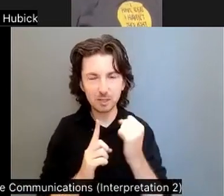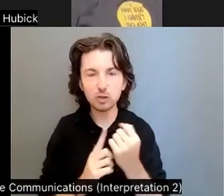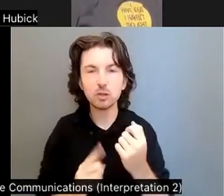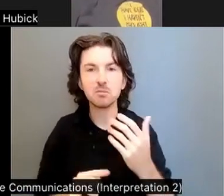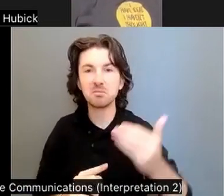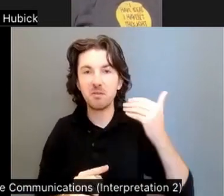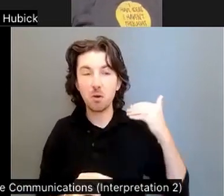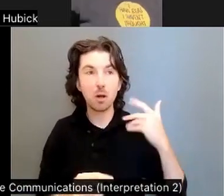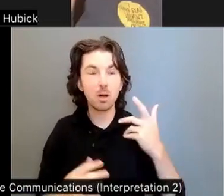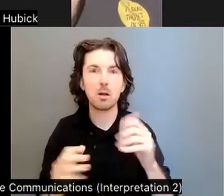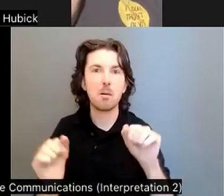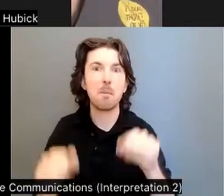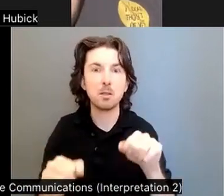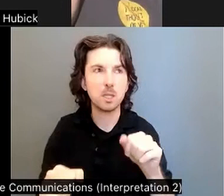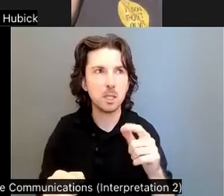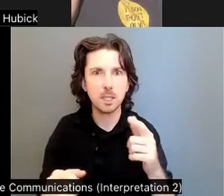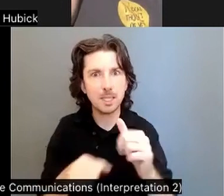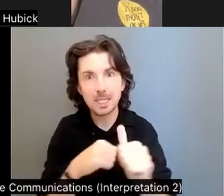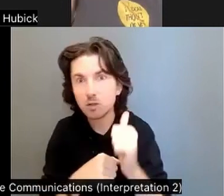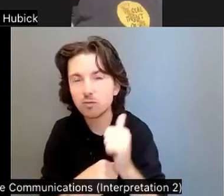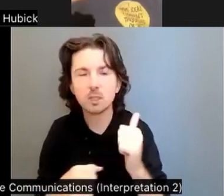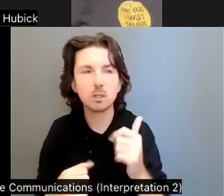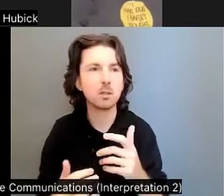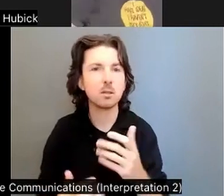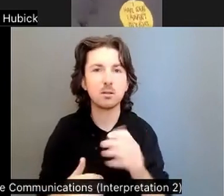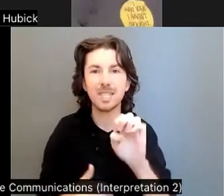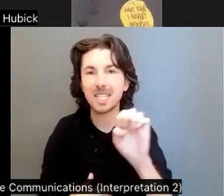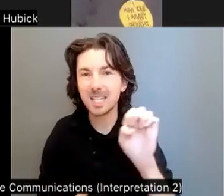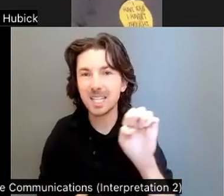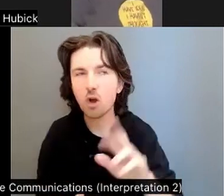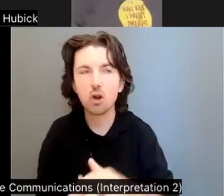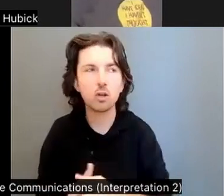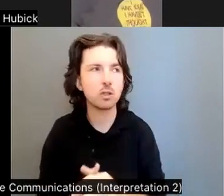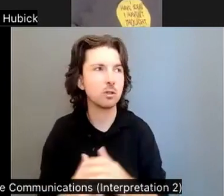potentially fatal moment, or if you're in the ER, or if you're being legislated to be